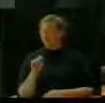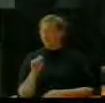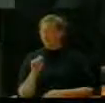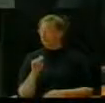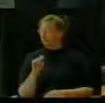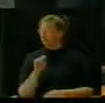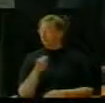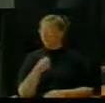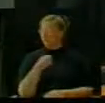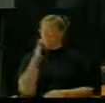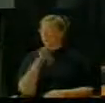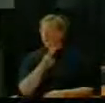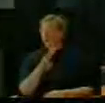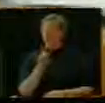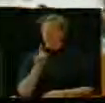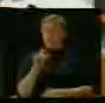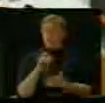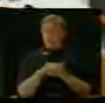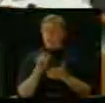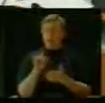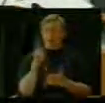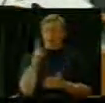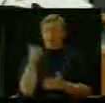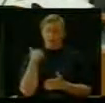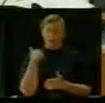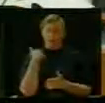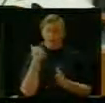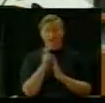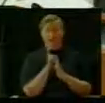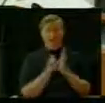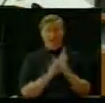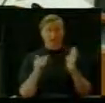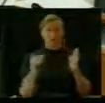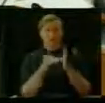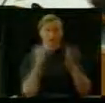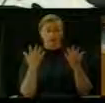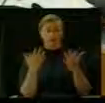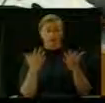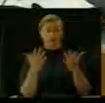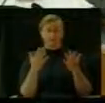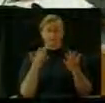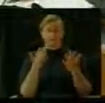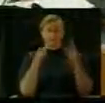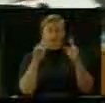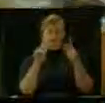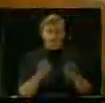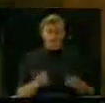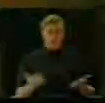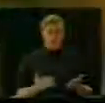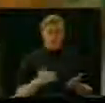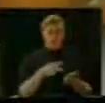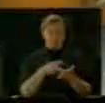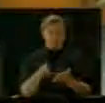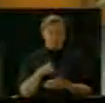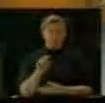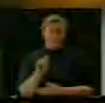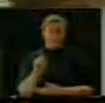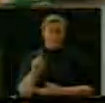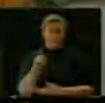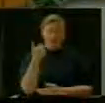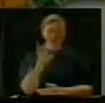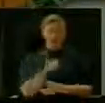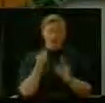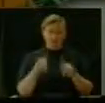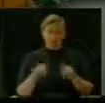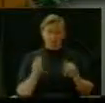Commissioner Lambert. Let me withdraw that if we're going to have a legal battle about it. I mean, I just don't get it, John. These are citizens of this county